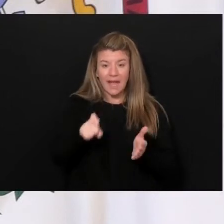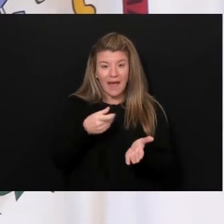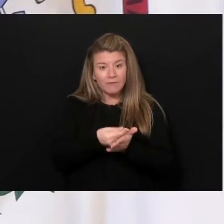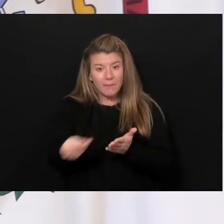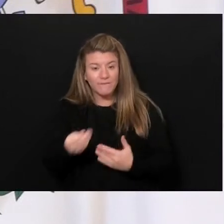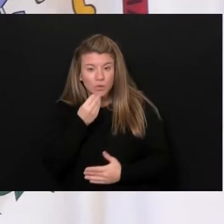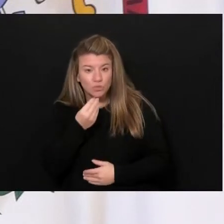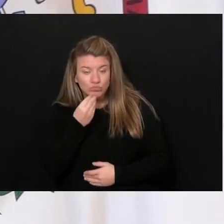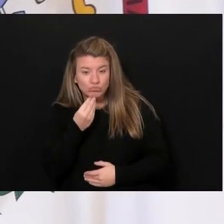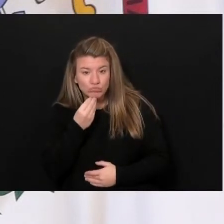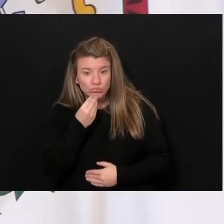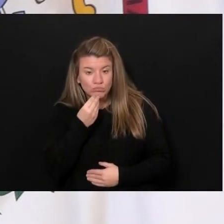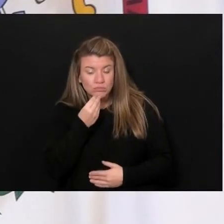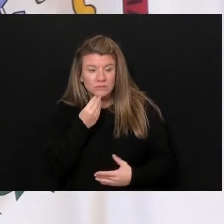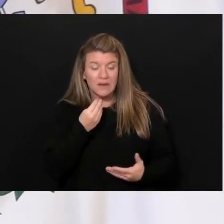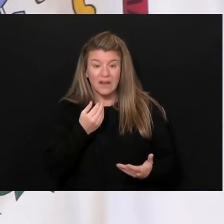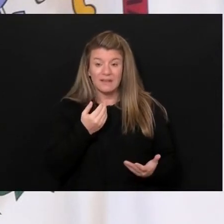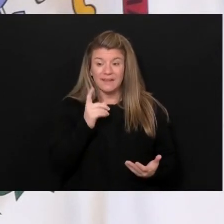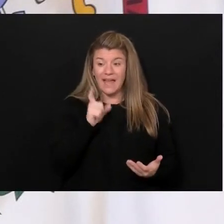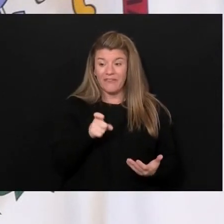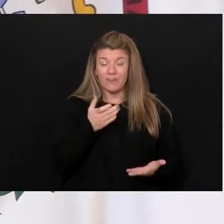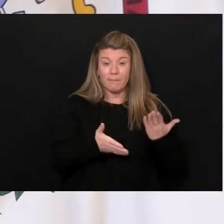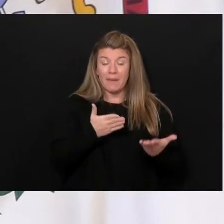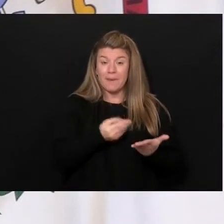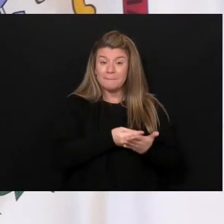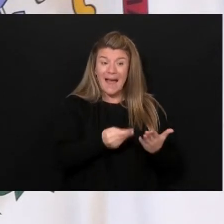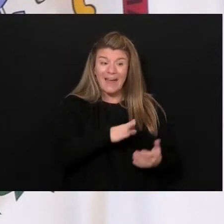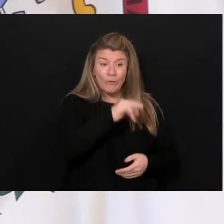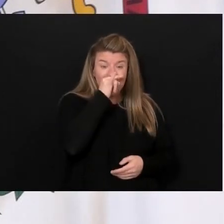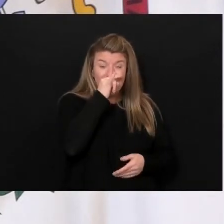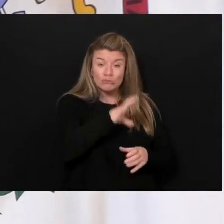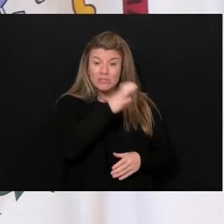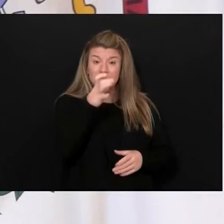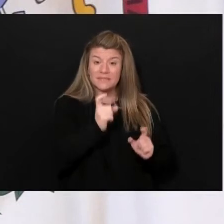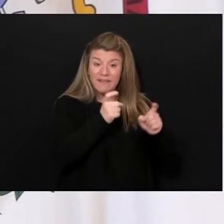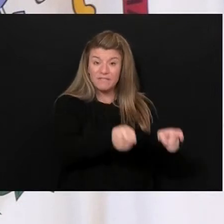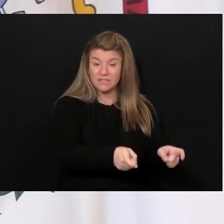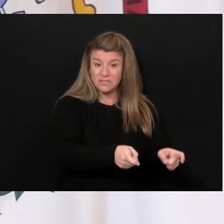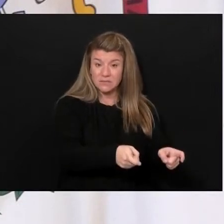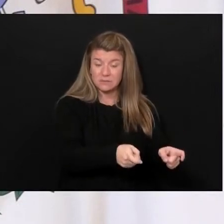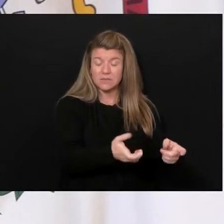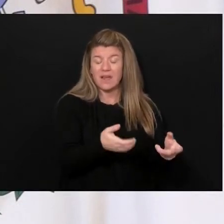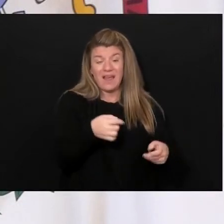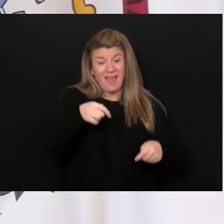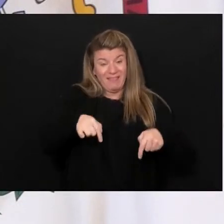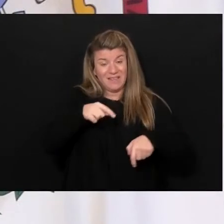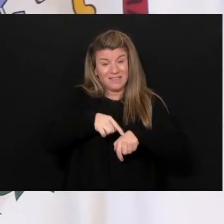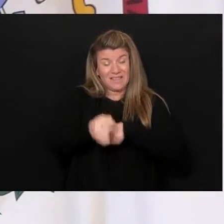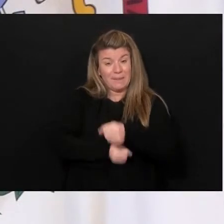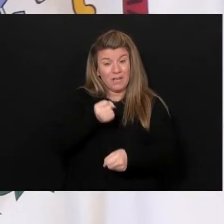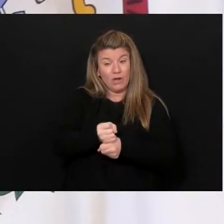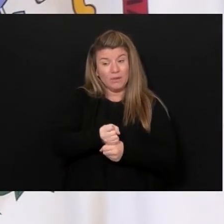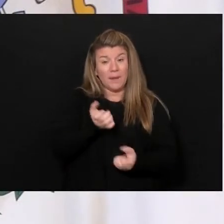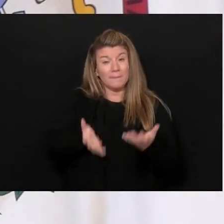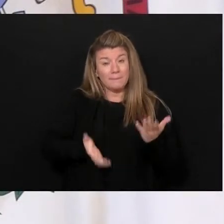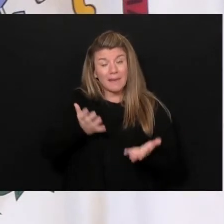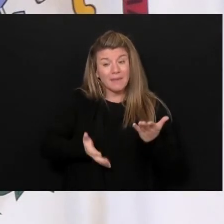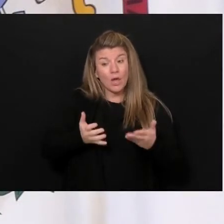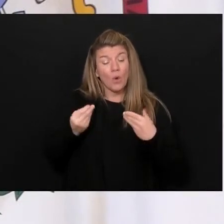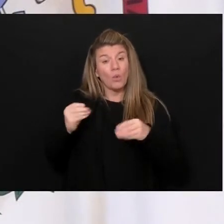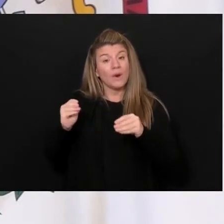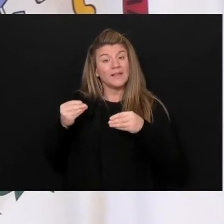food. They got to maybe buy presents for their kids. This is the time of year maybe that the